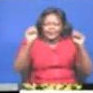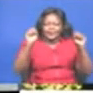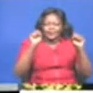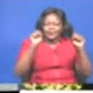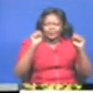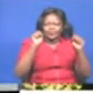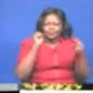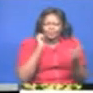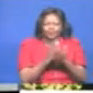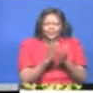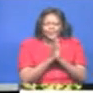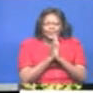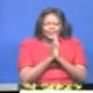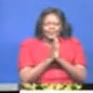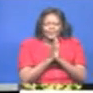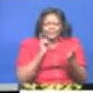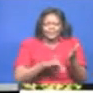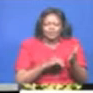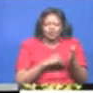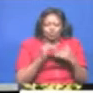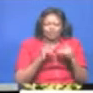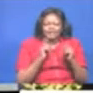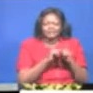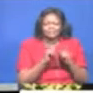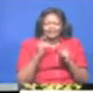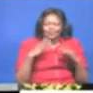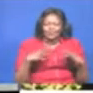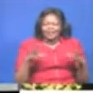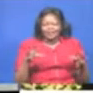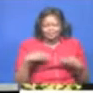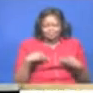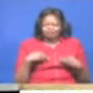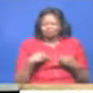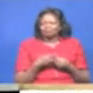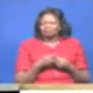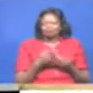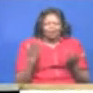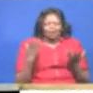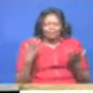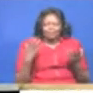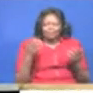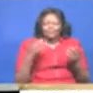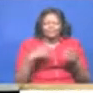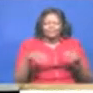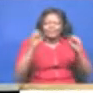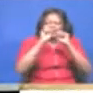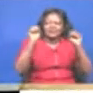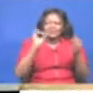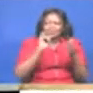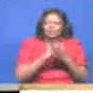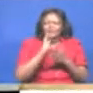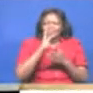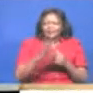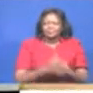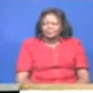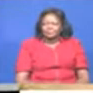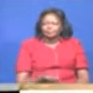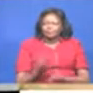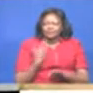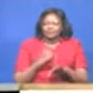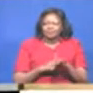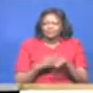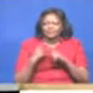I am praying that we all as Kenyans embrace whoever that president will be. For the previous times, we have